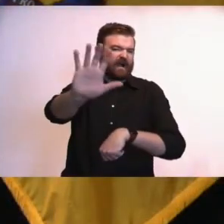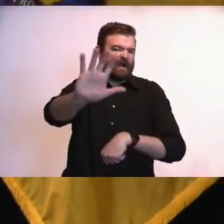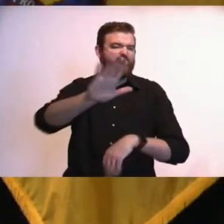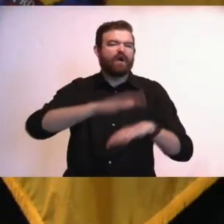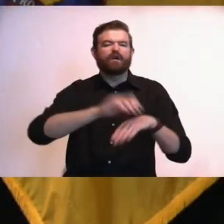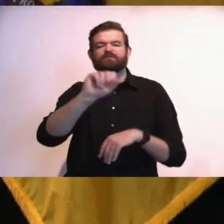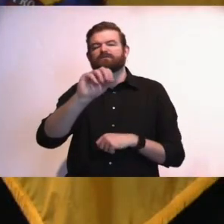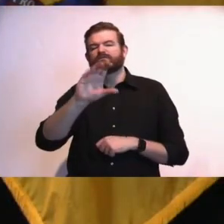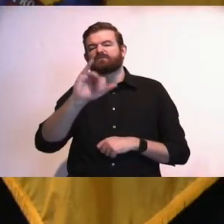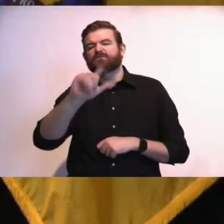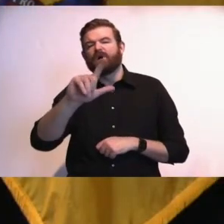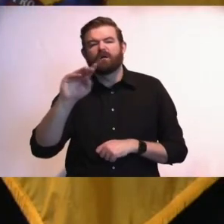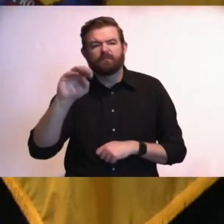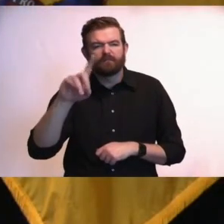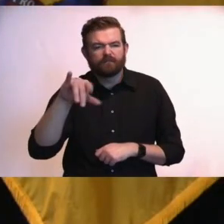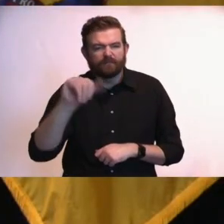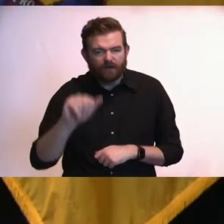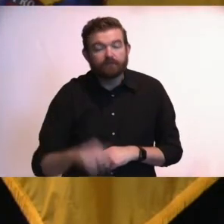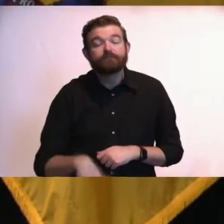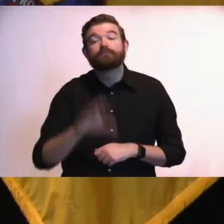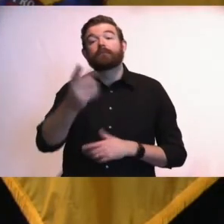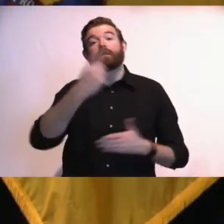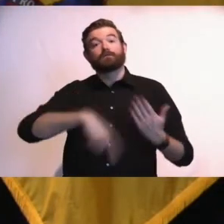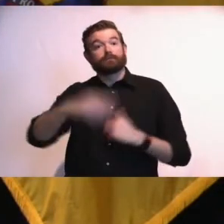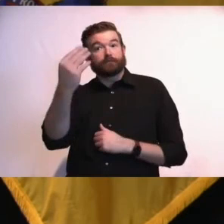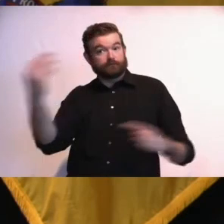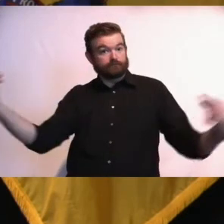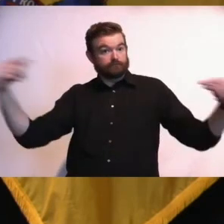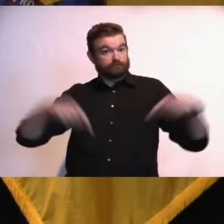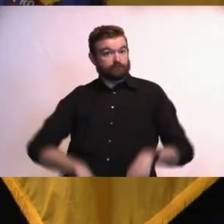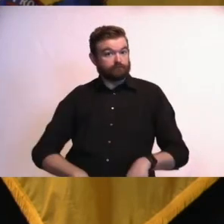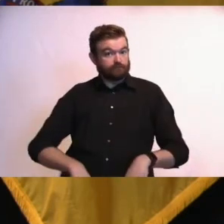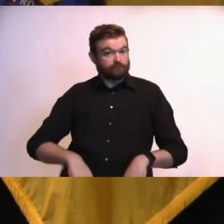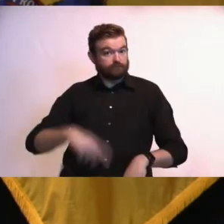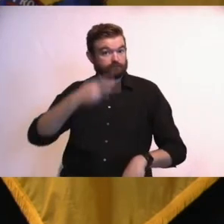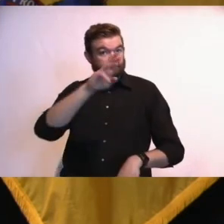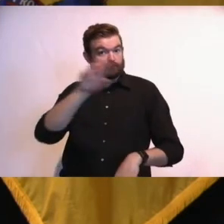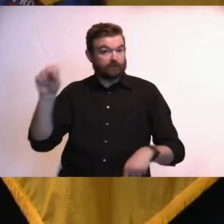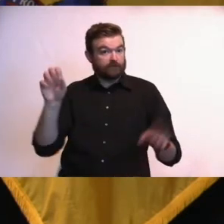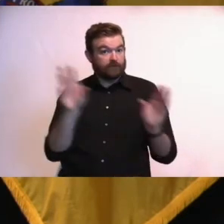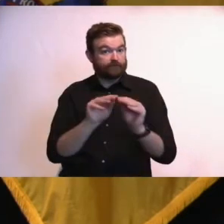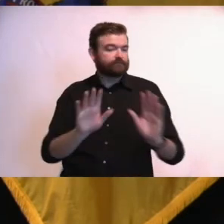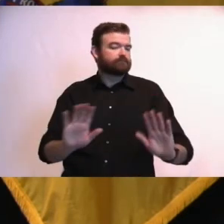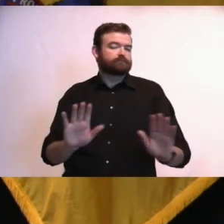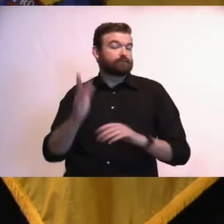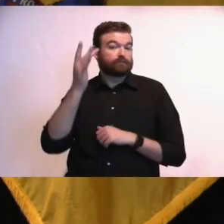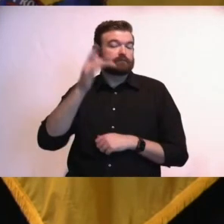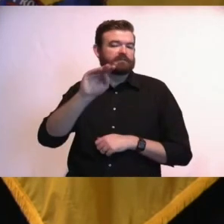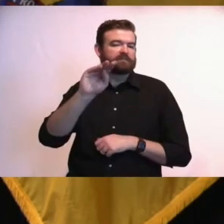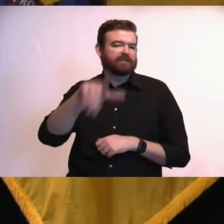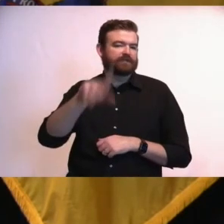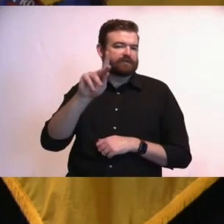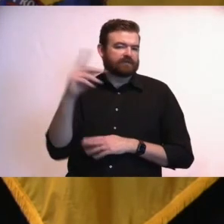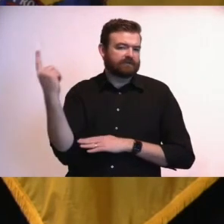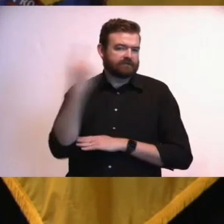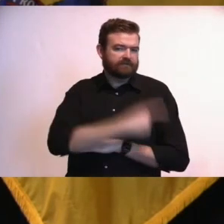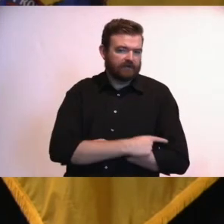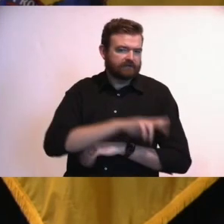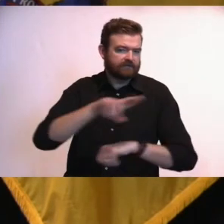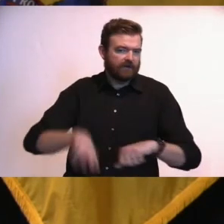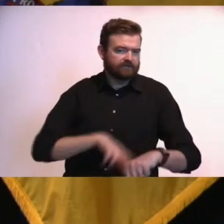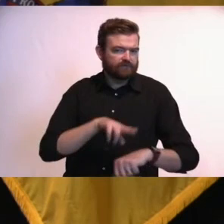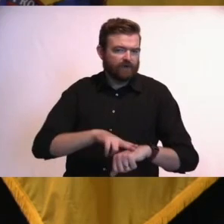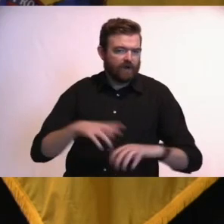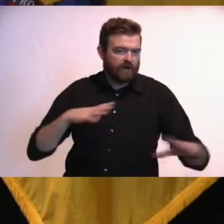briefing here next Monday due to the fact that it is the Reverend Dr. Martin Luther King Jr. Day, national holiday, but we'll be back here at